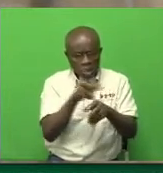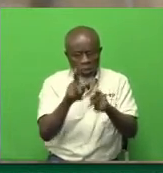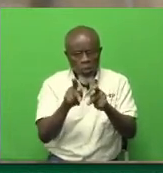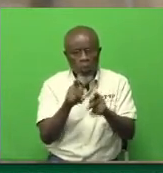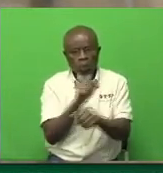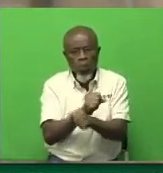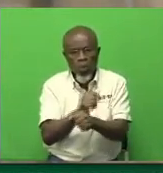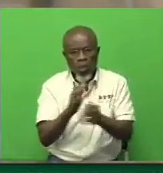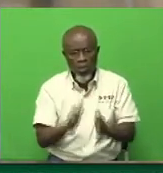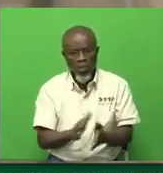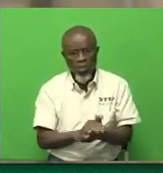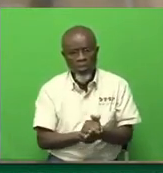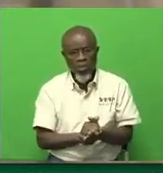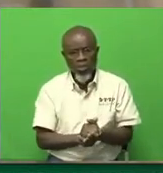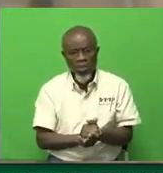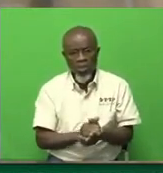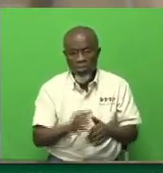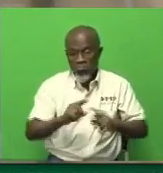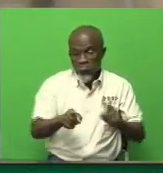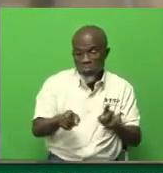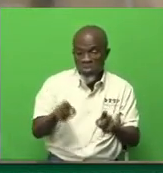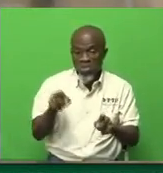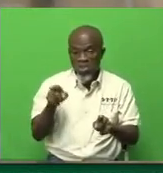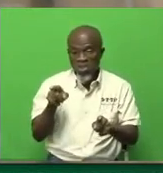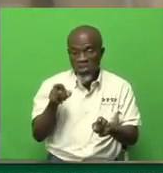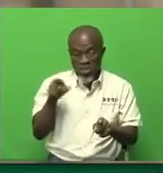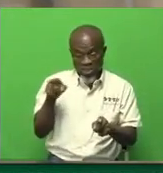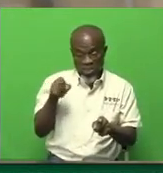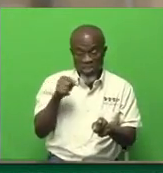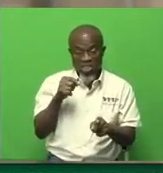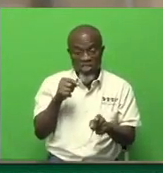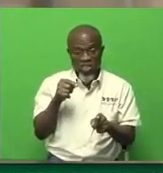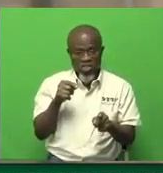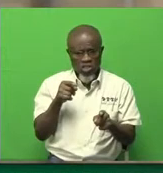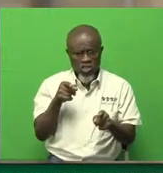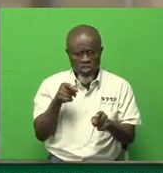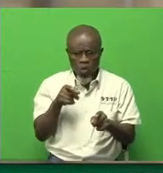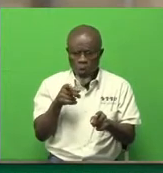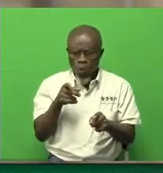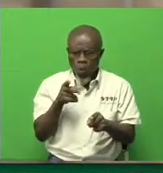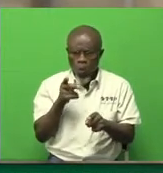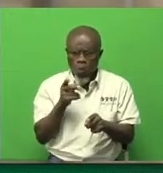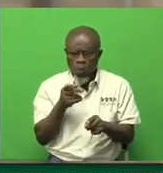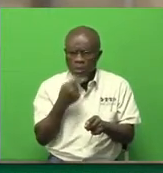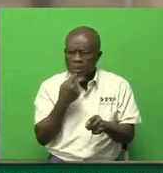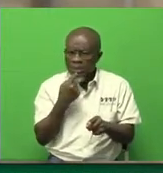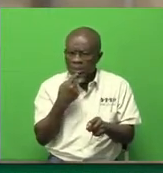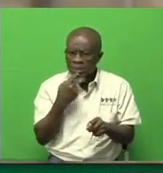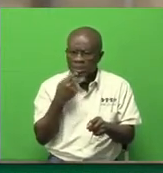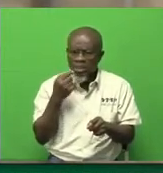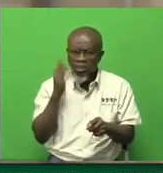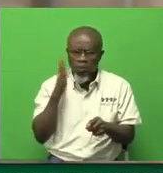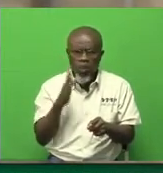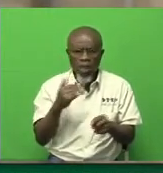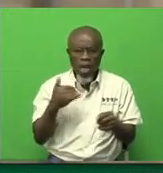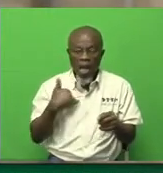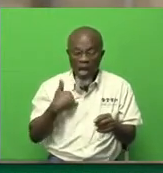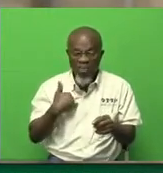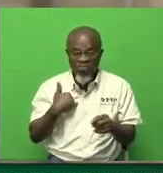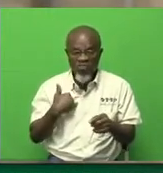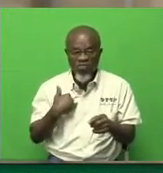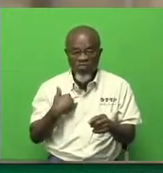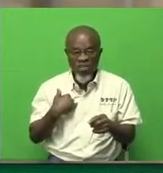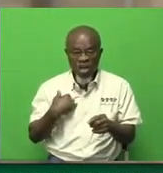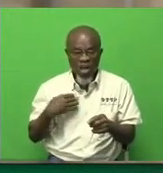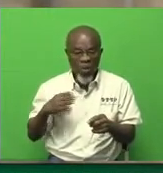as a matter of fact the leader of the opposition is now threatening threatening a commission of inquiry as